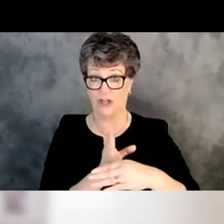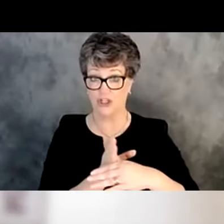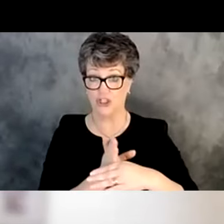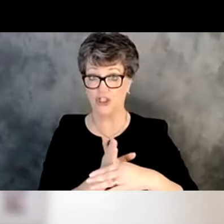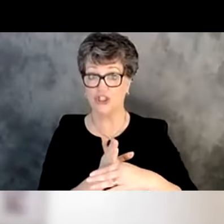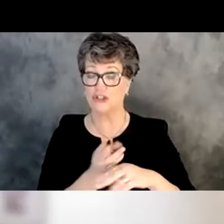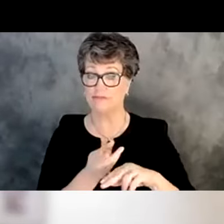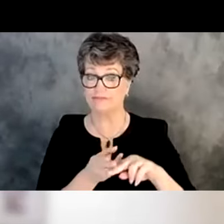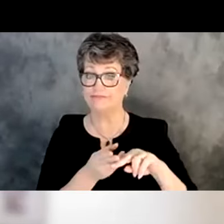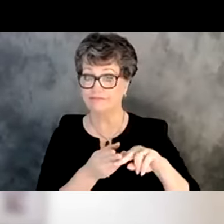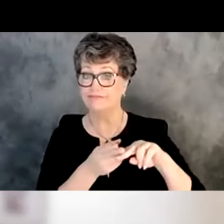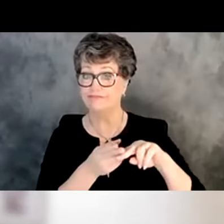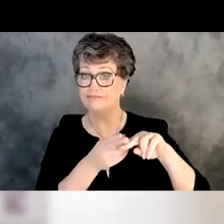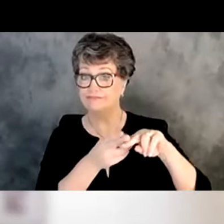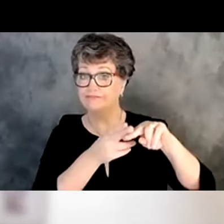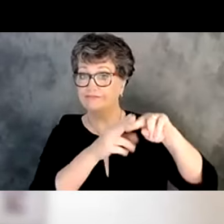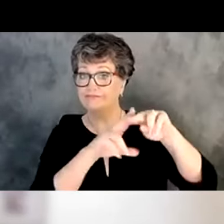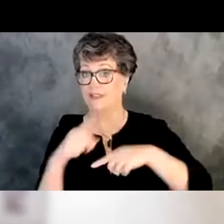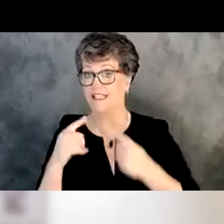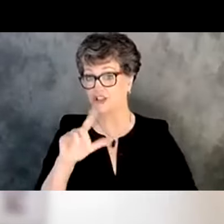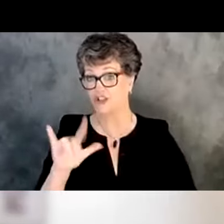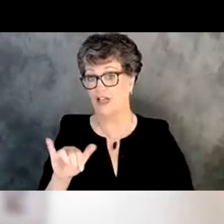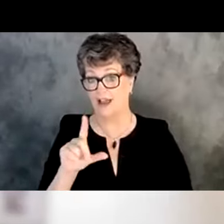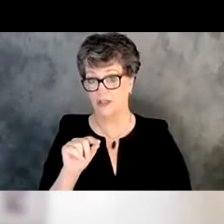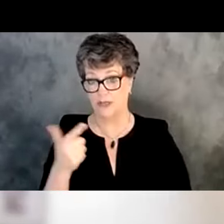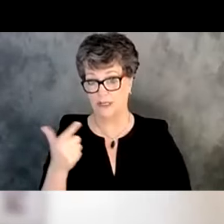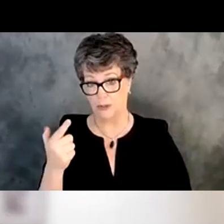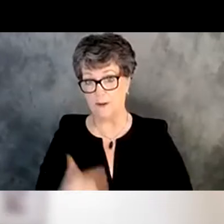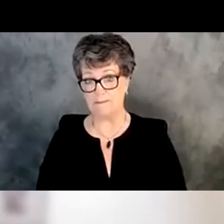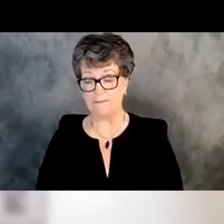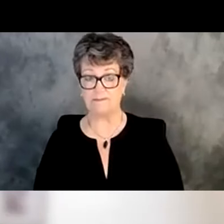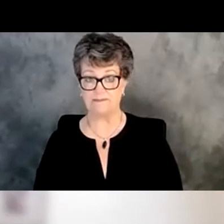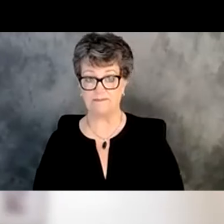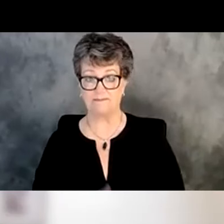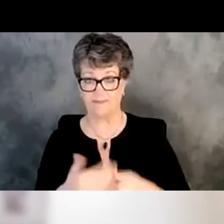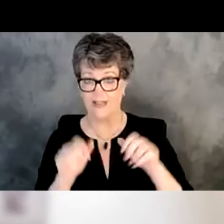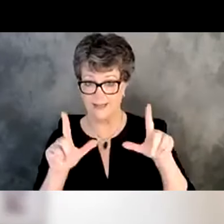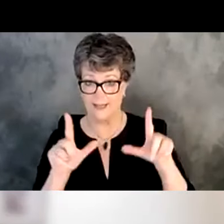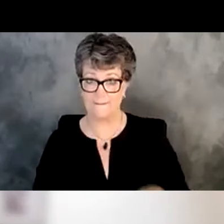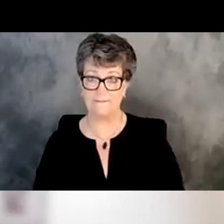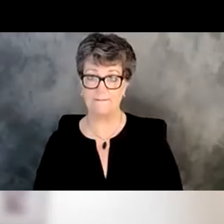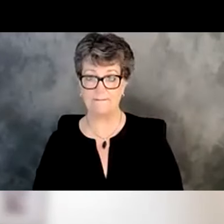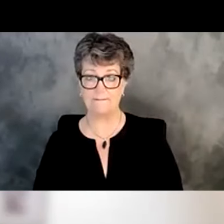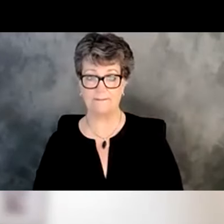steadily increasing since July 2021. Next slide.